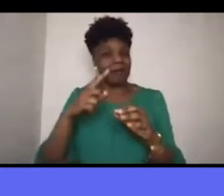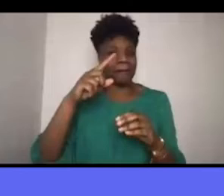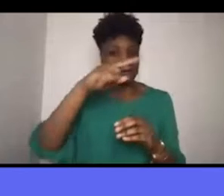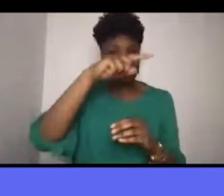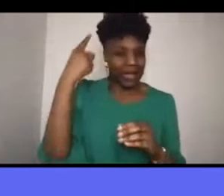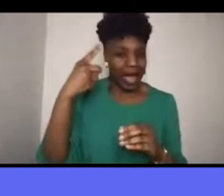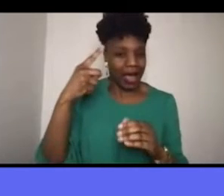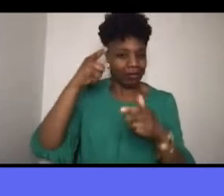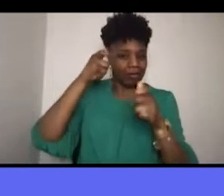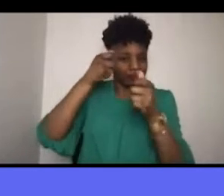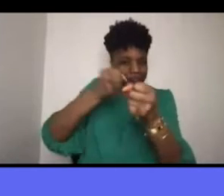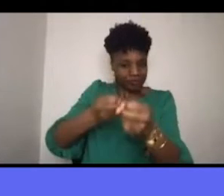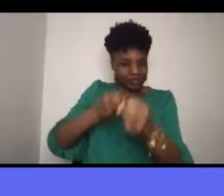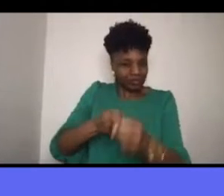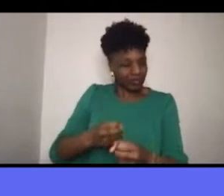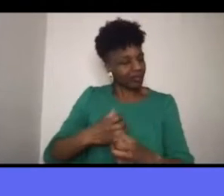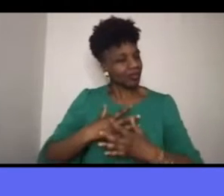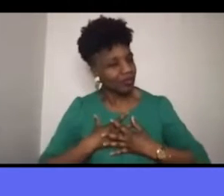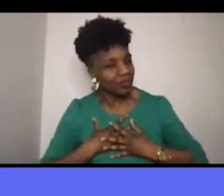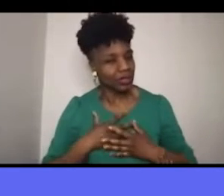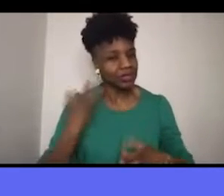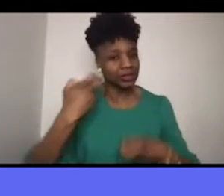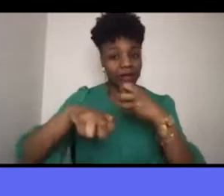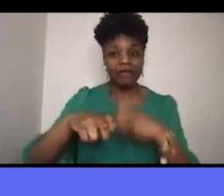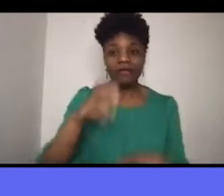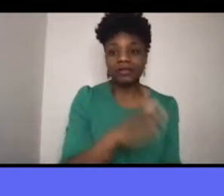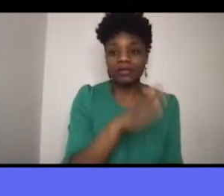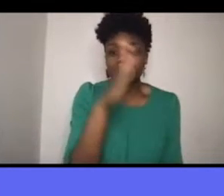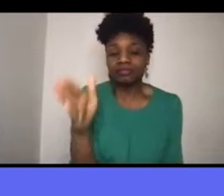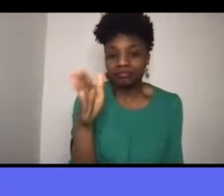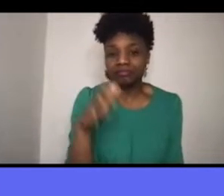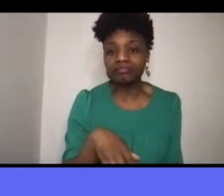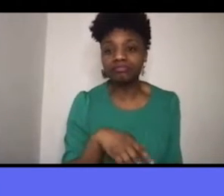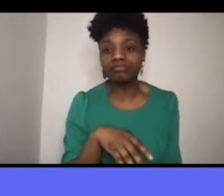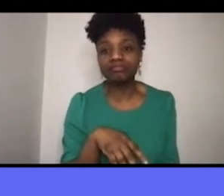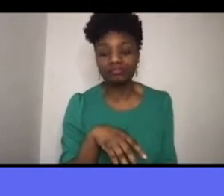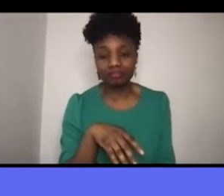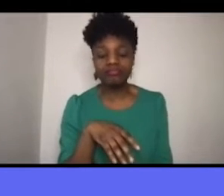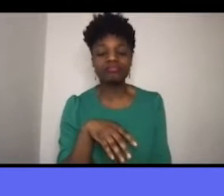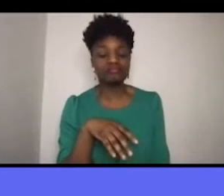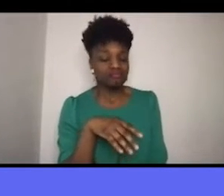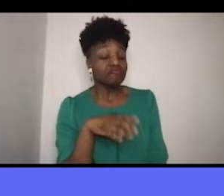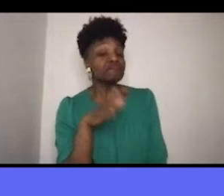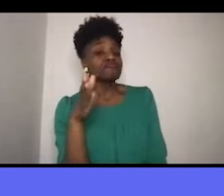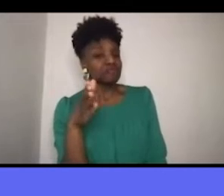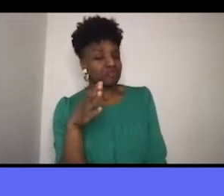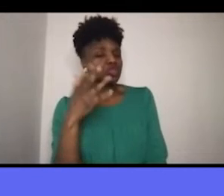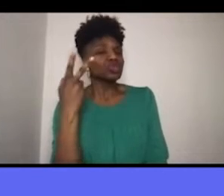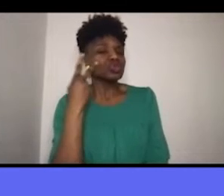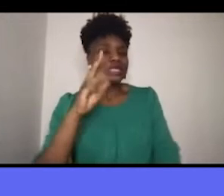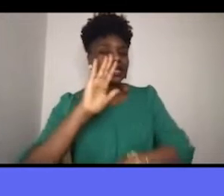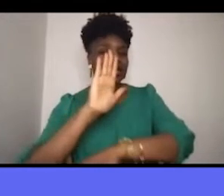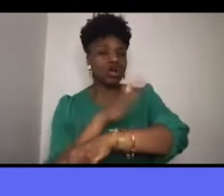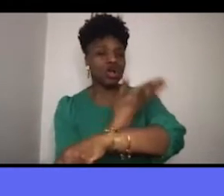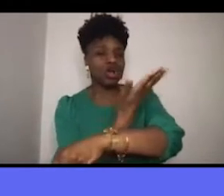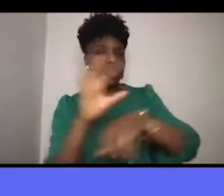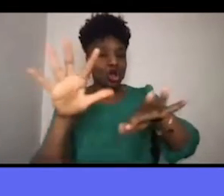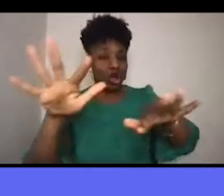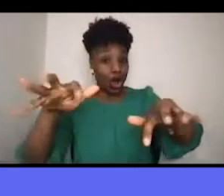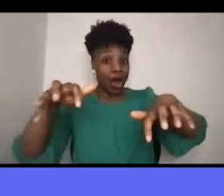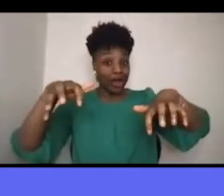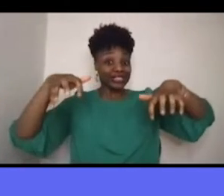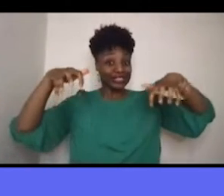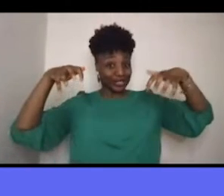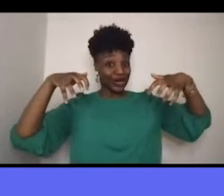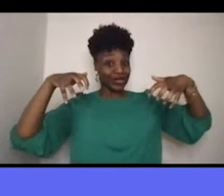like seeing all these concerts and whatnot. They all have interpreters, right? But there's always a white person. Even